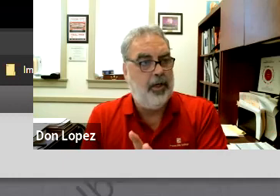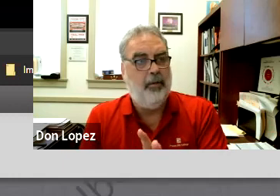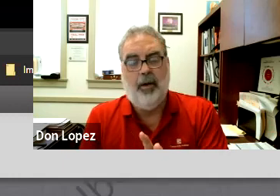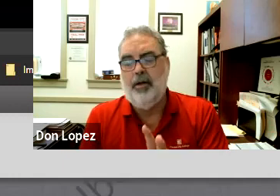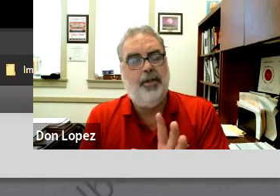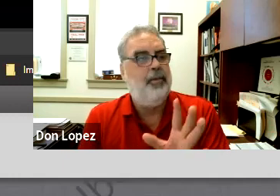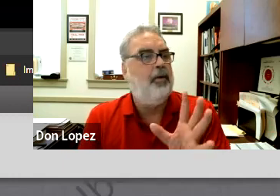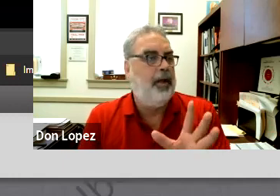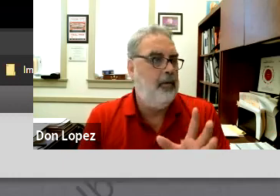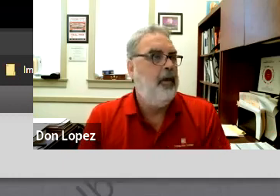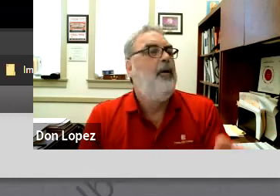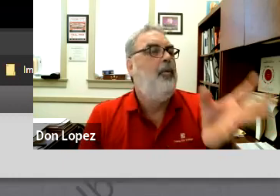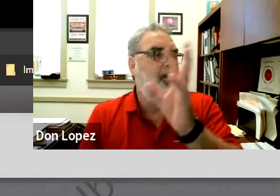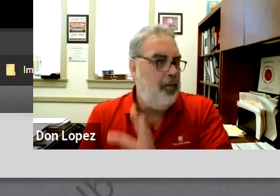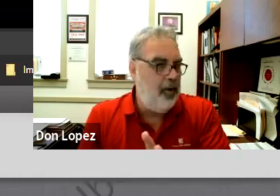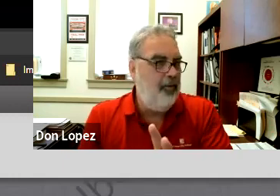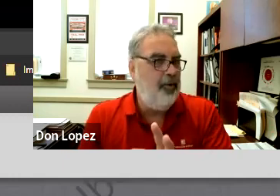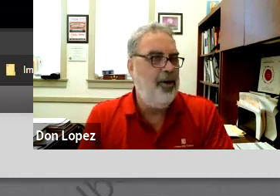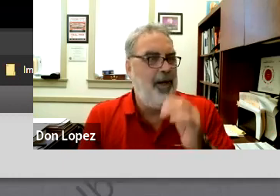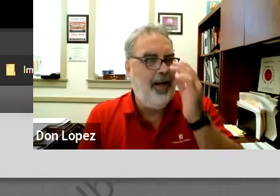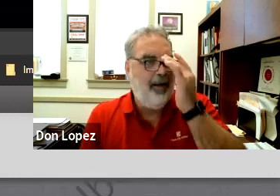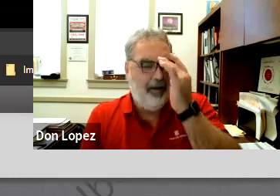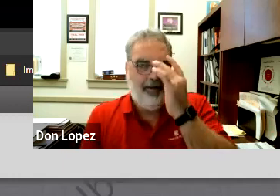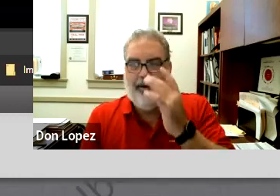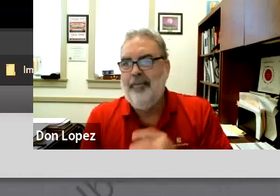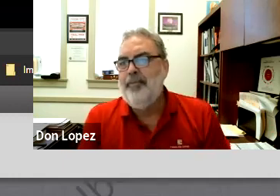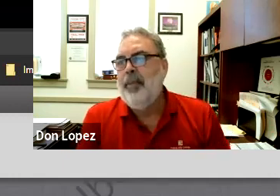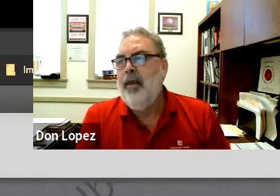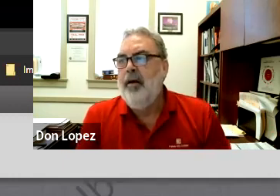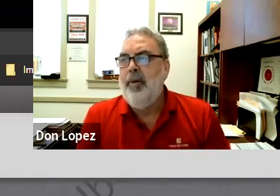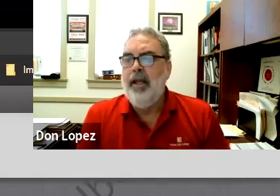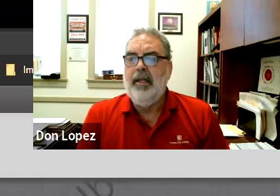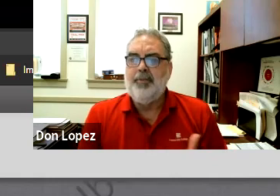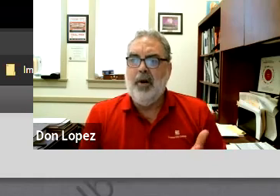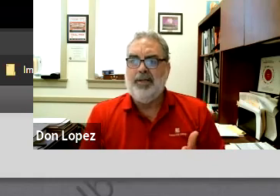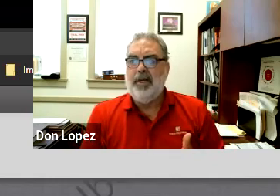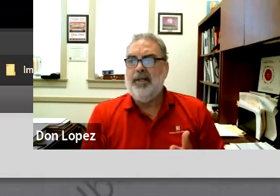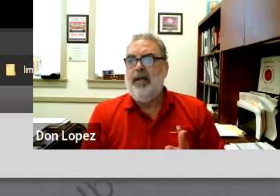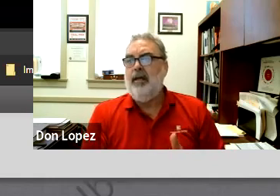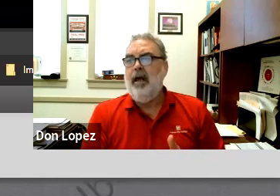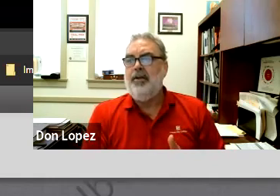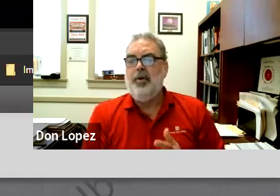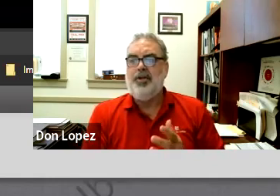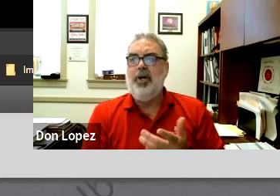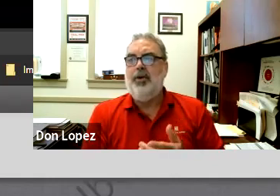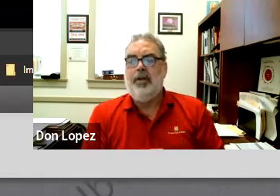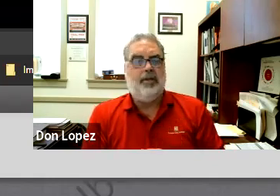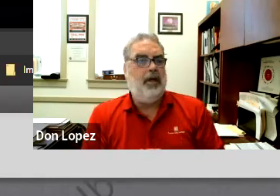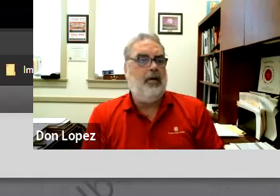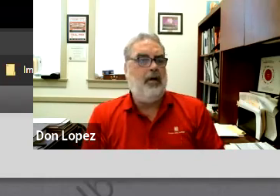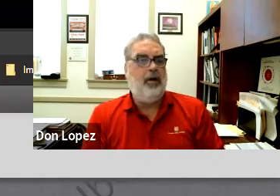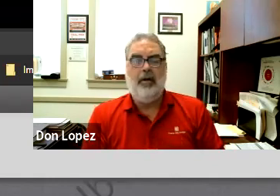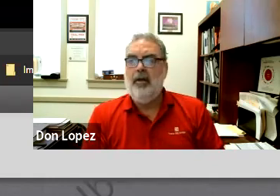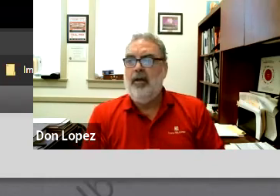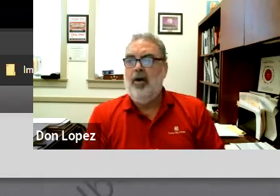with the curriculum, with the program review committee. Okay? But this process, and I just want to show you this,